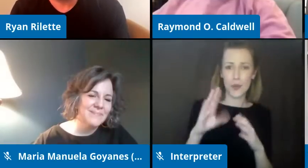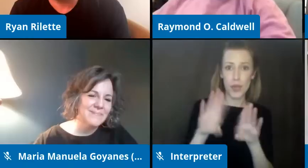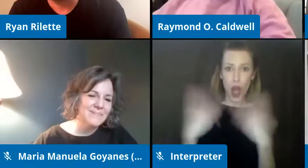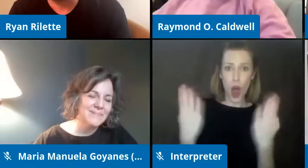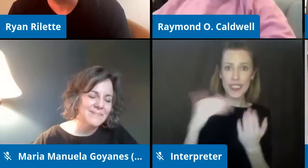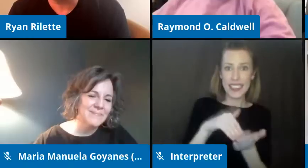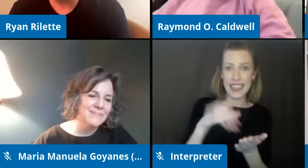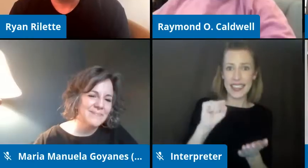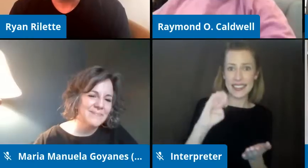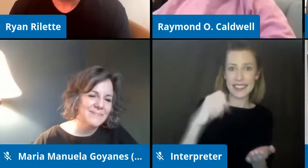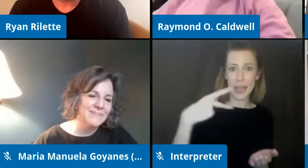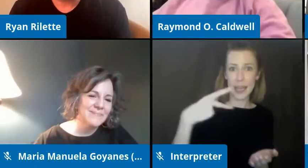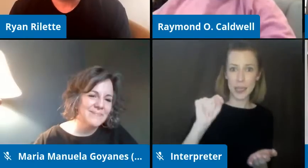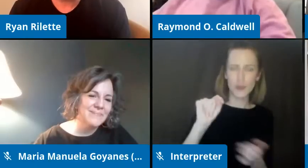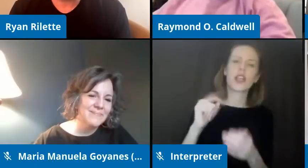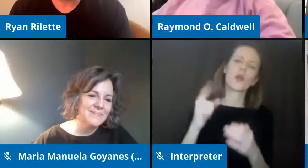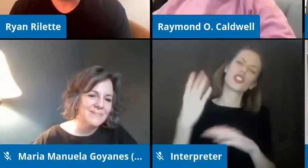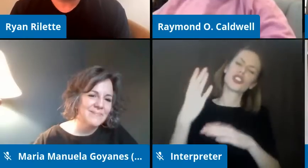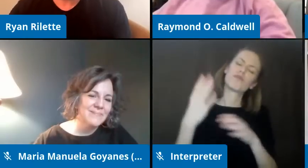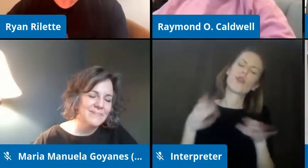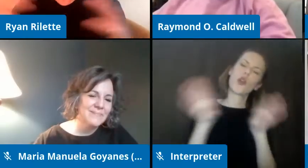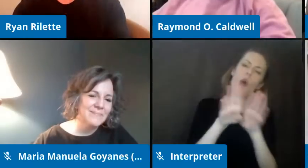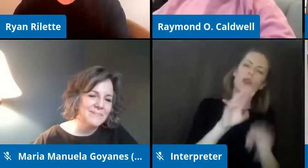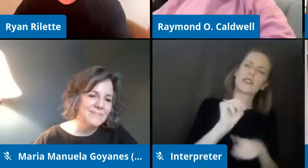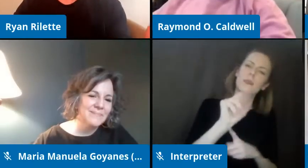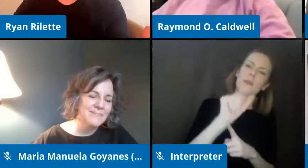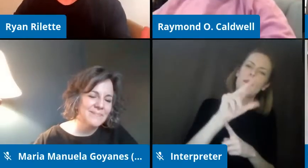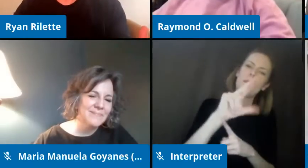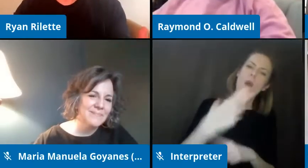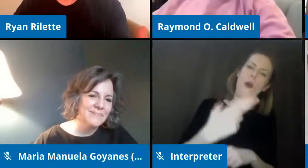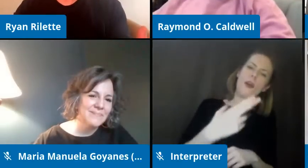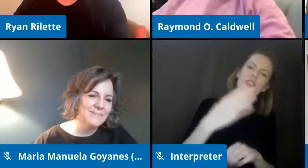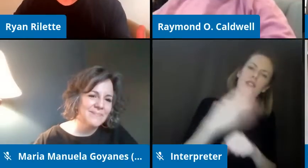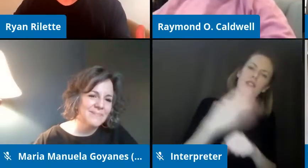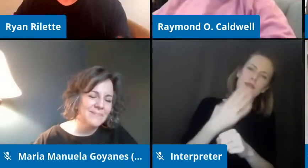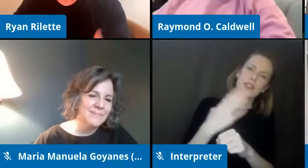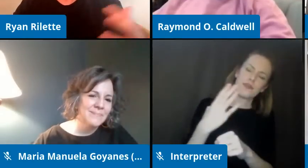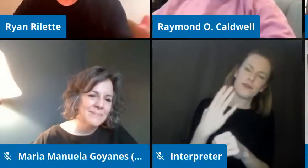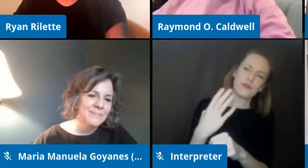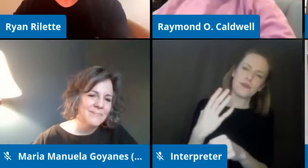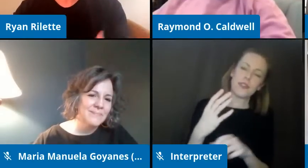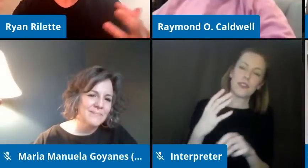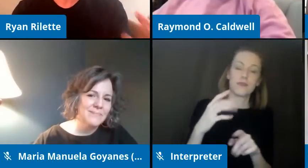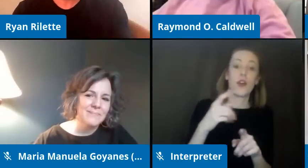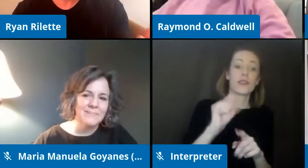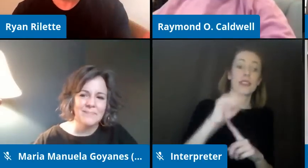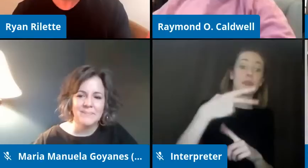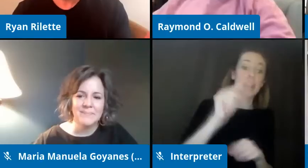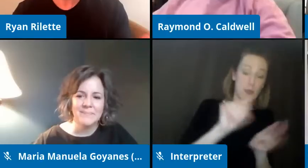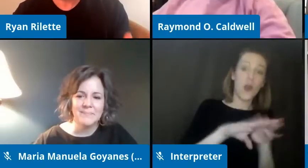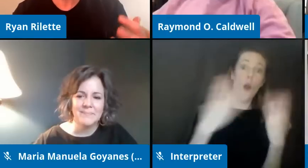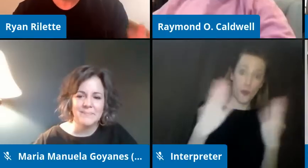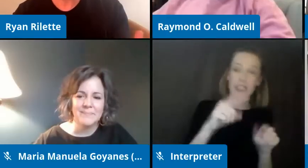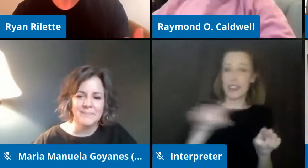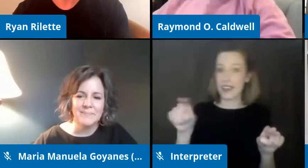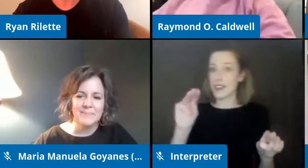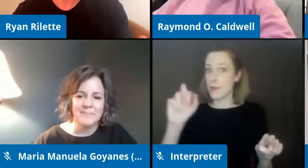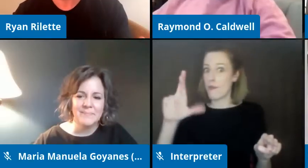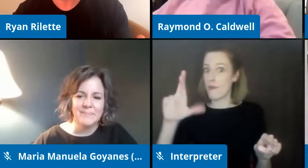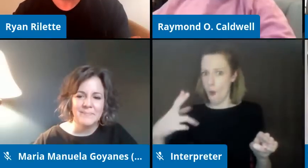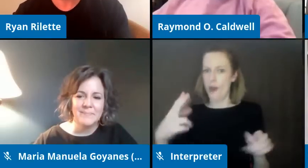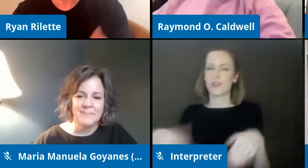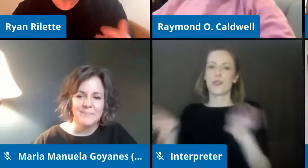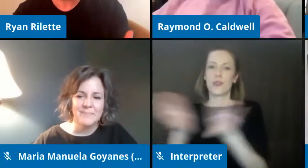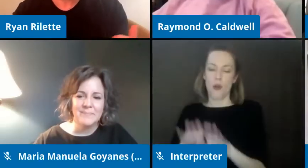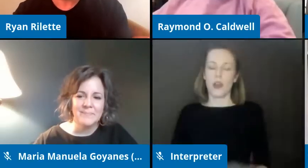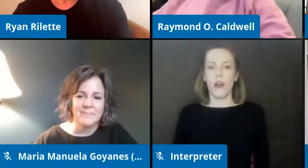down in March. And that has been a big boon for us. It's been a different way for people to connect around